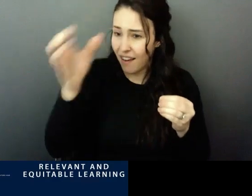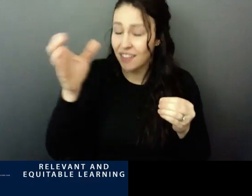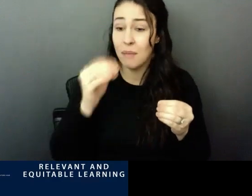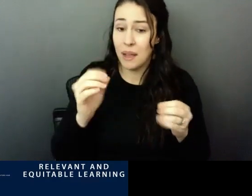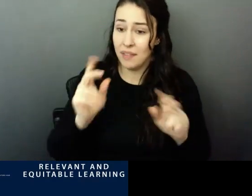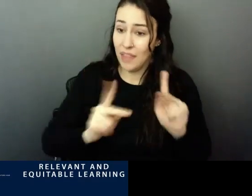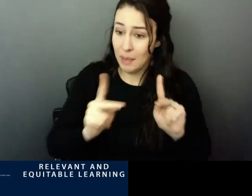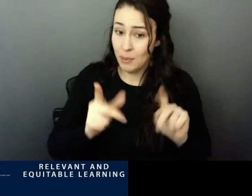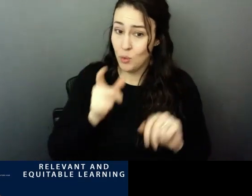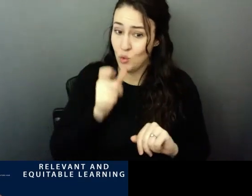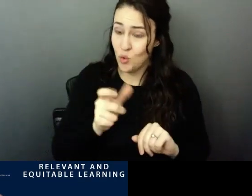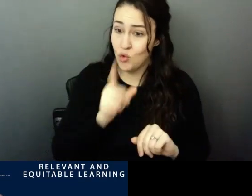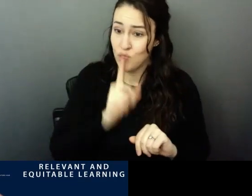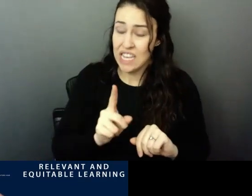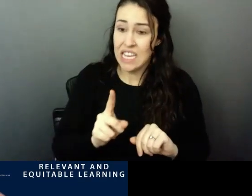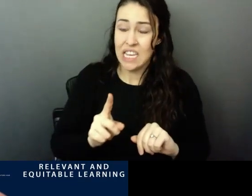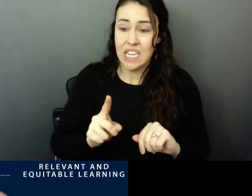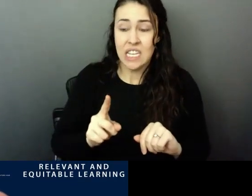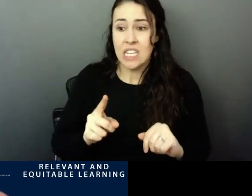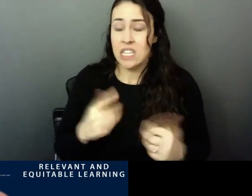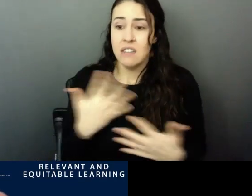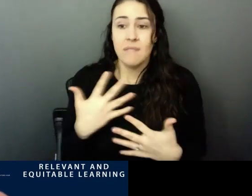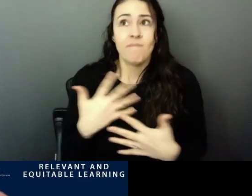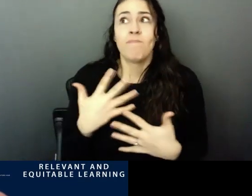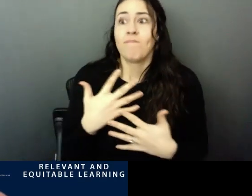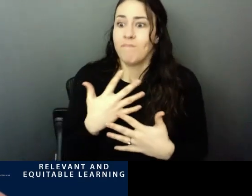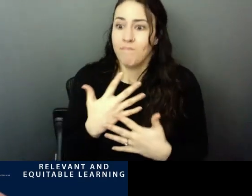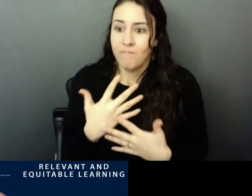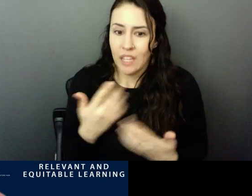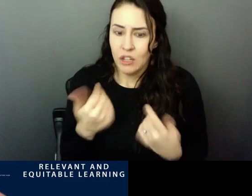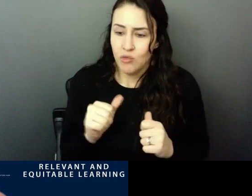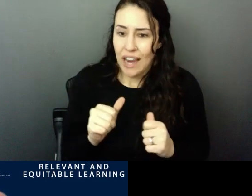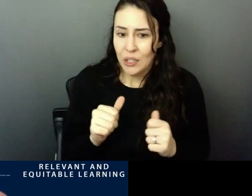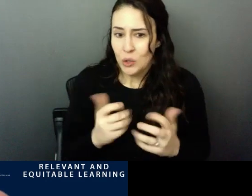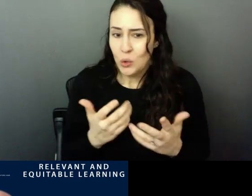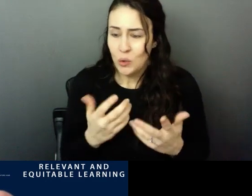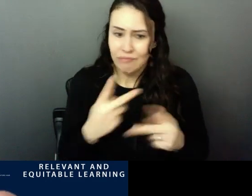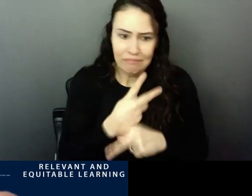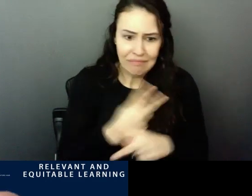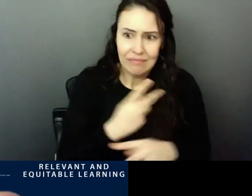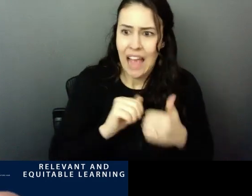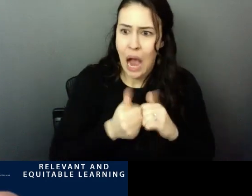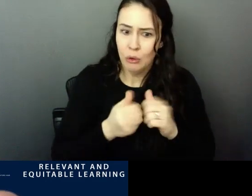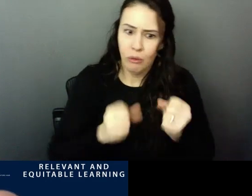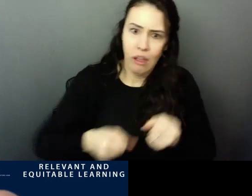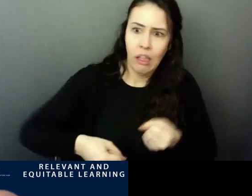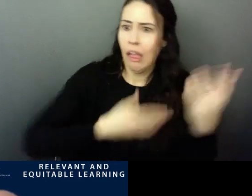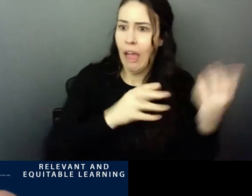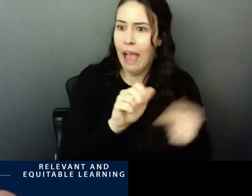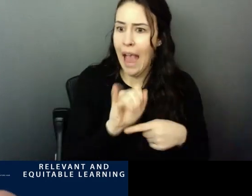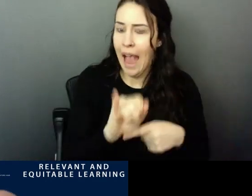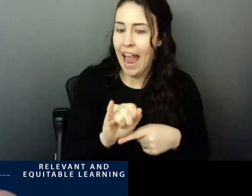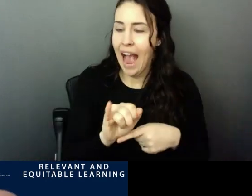who are really panicking on one side of the spectrum, trying to ban it, trying to figure out how to get rid of it and pretend that it doesn't